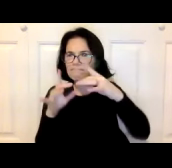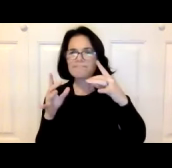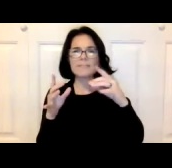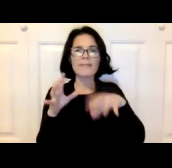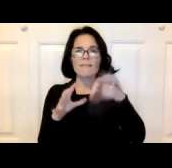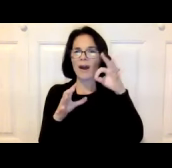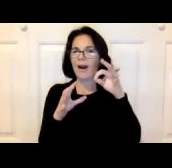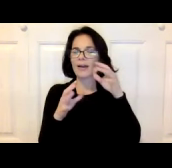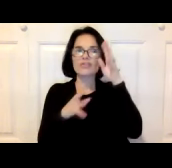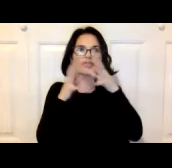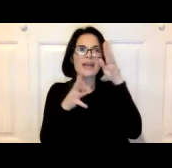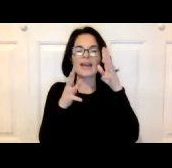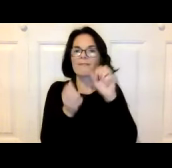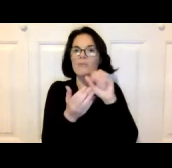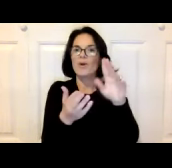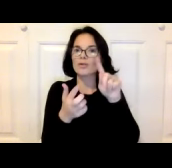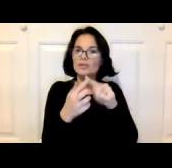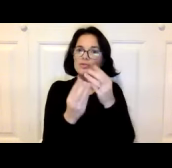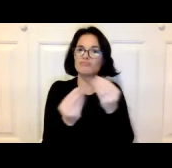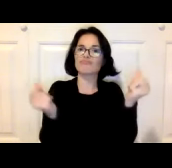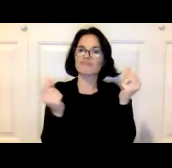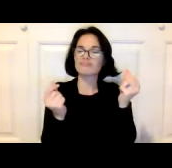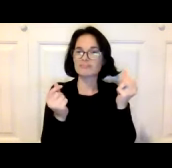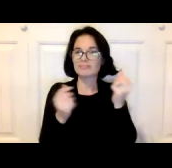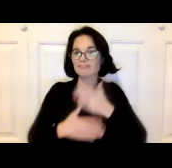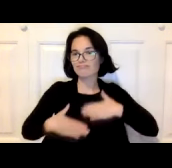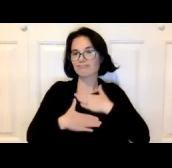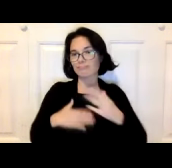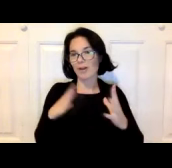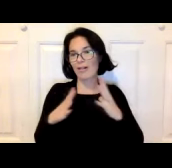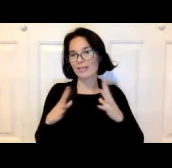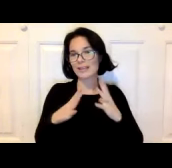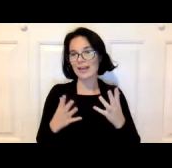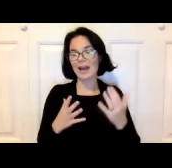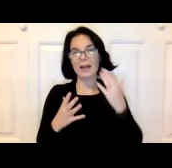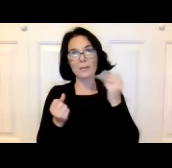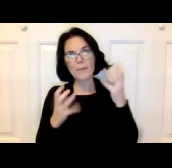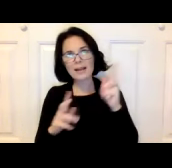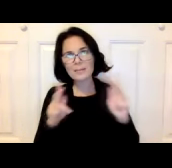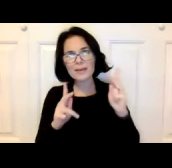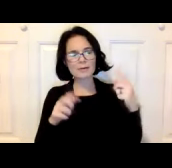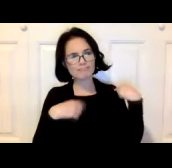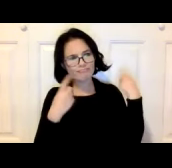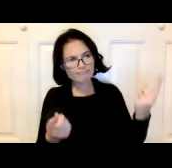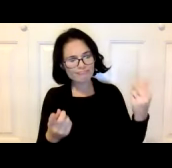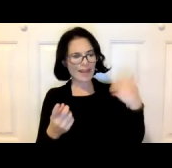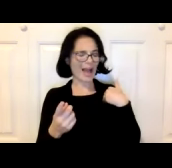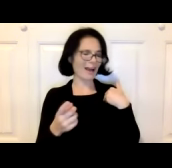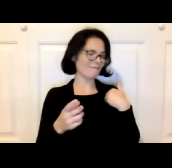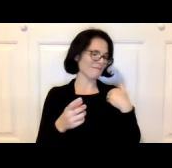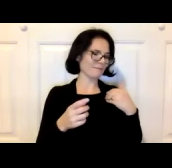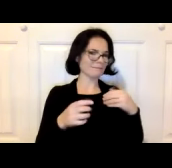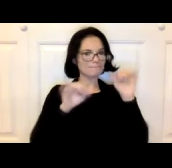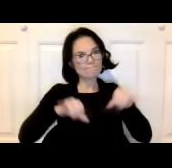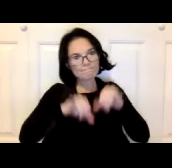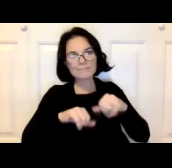solutions. Everyone's talking, everyone enjoys the holidays and has traditions, and it's hard to think about what this year might